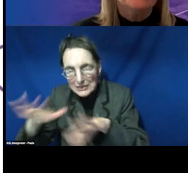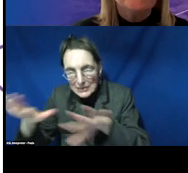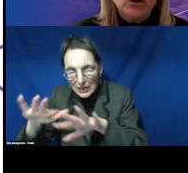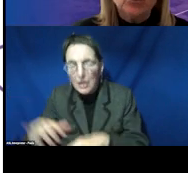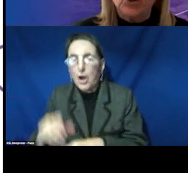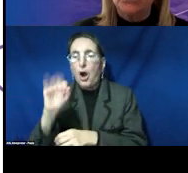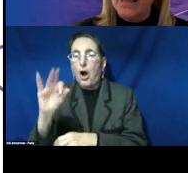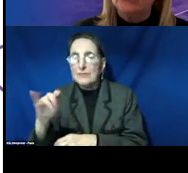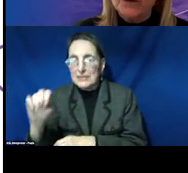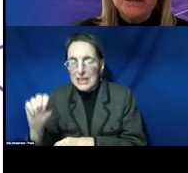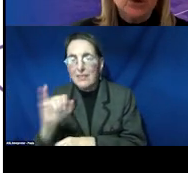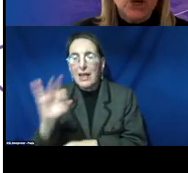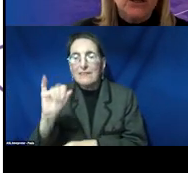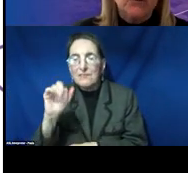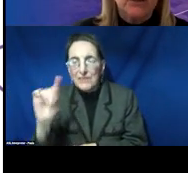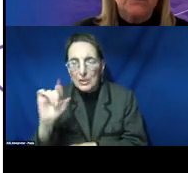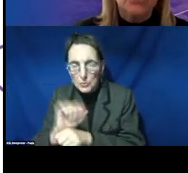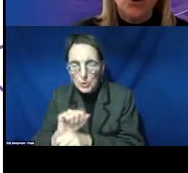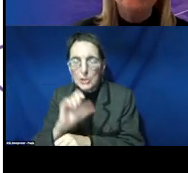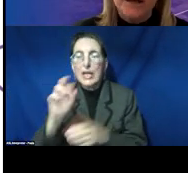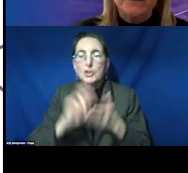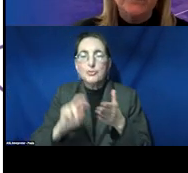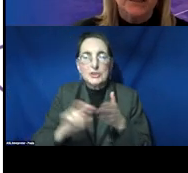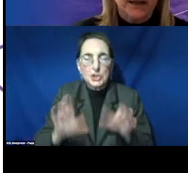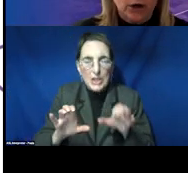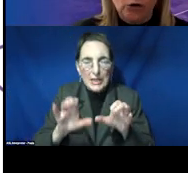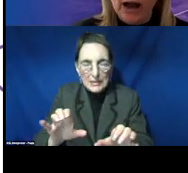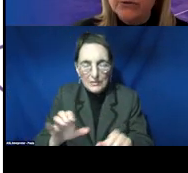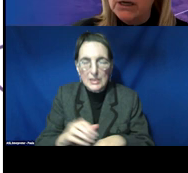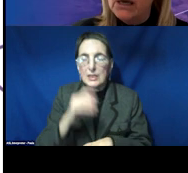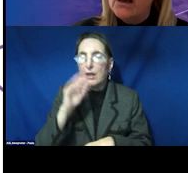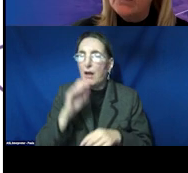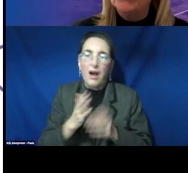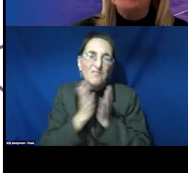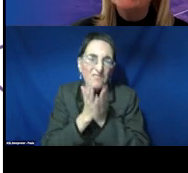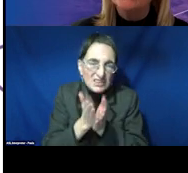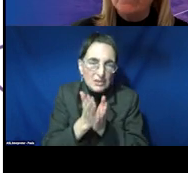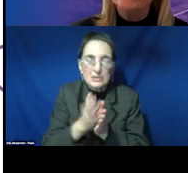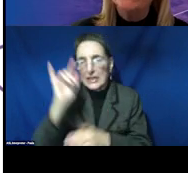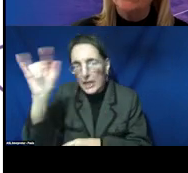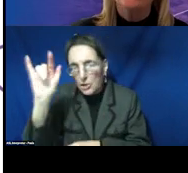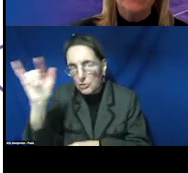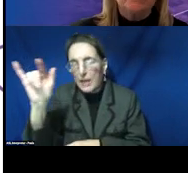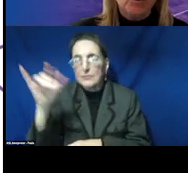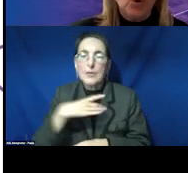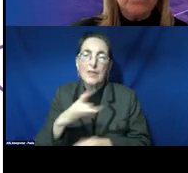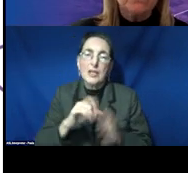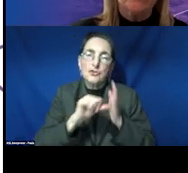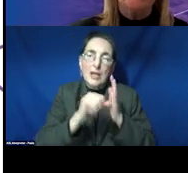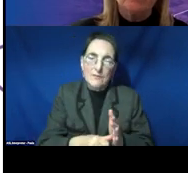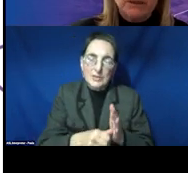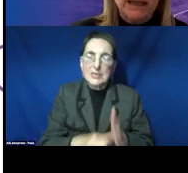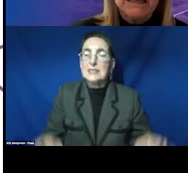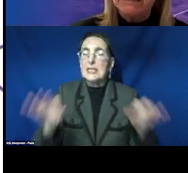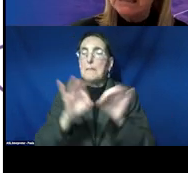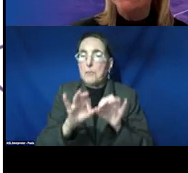as fieldwork and research activities on vessels and aircraft. And we'd like to emphasize the importance